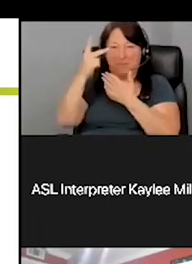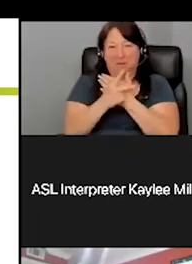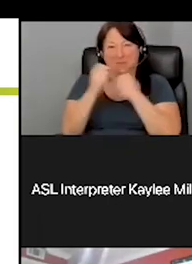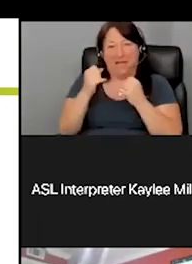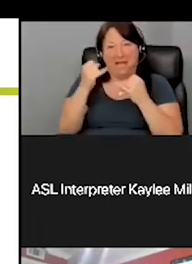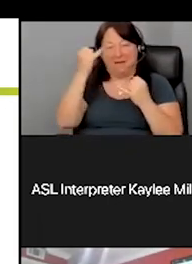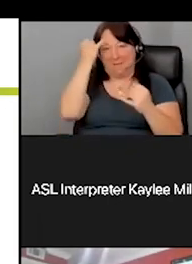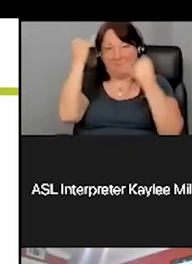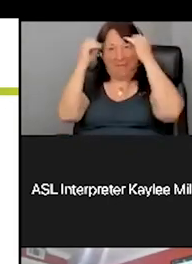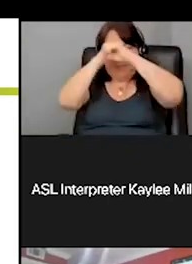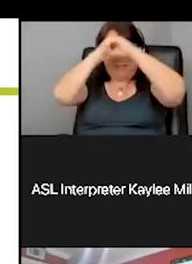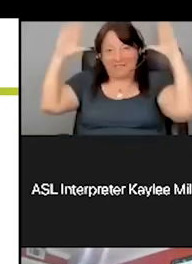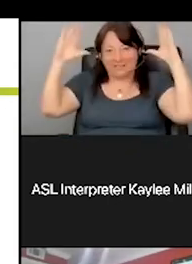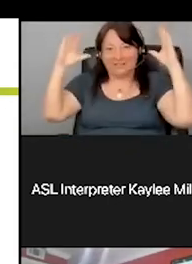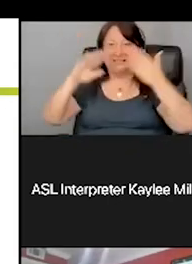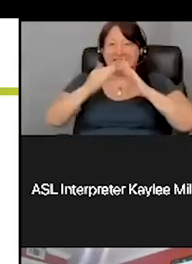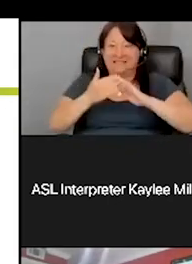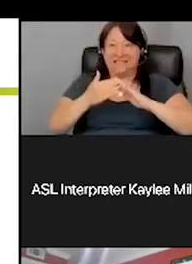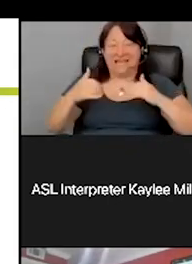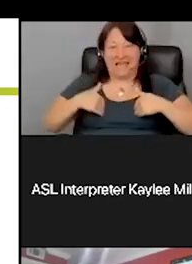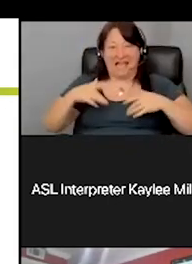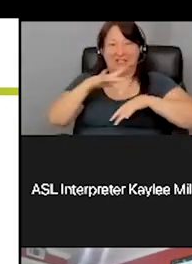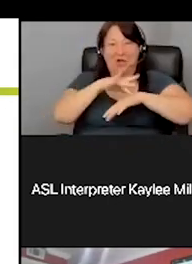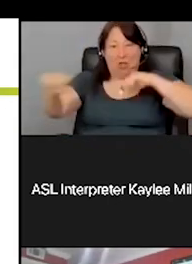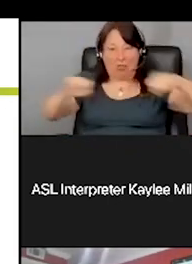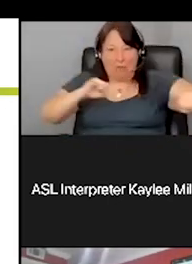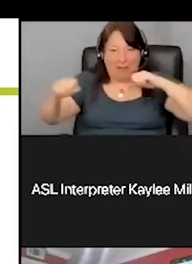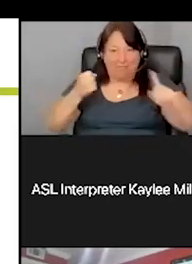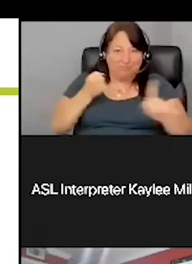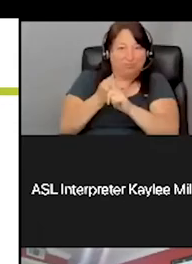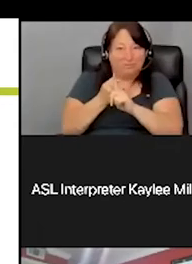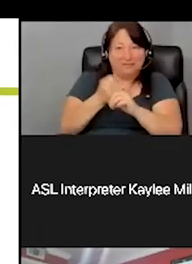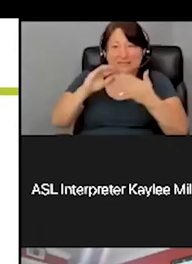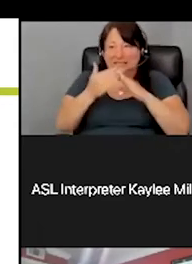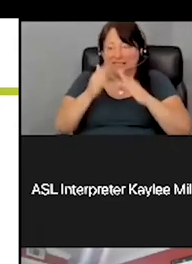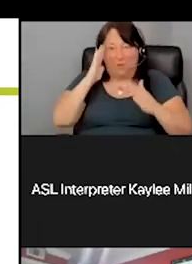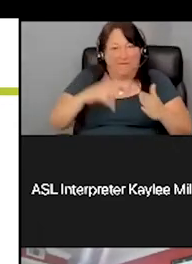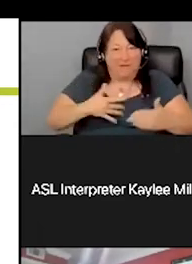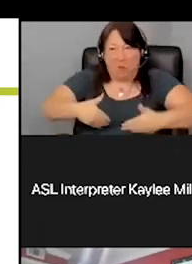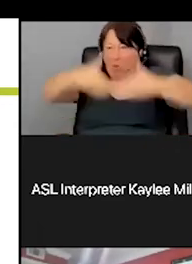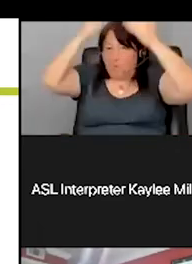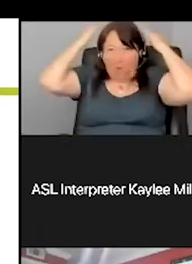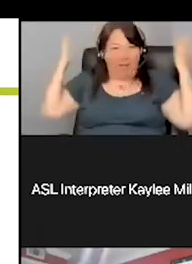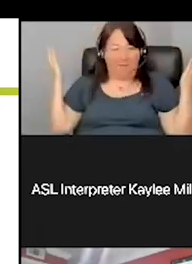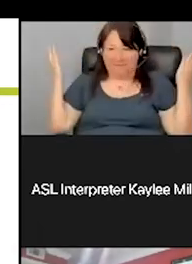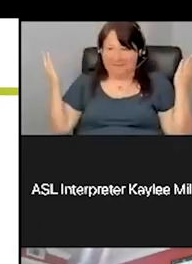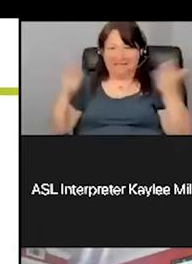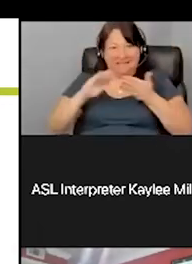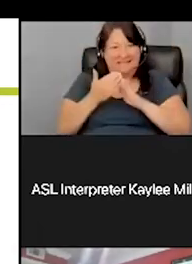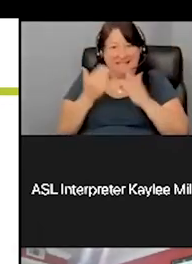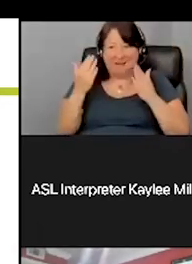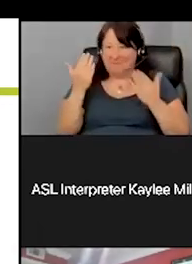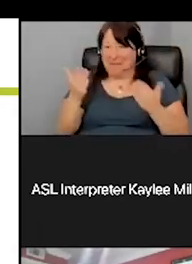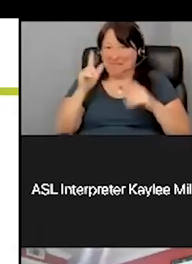city actually gets a seismic event, the city is probably going to be overwhelmed and they may not be able to respond because